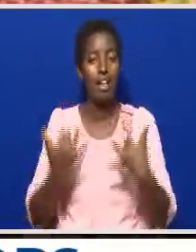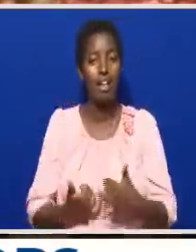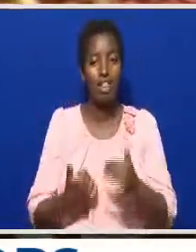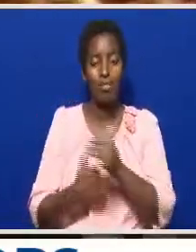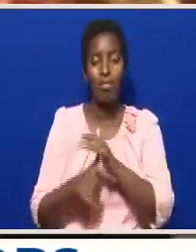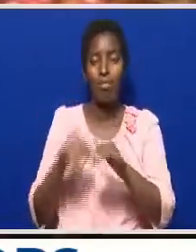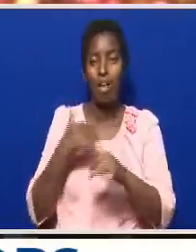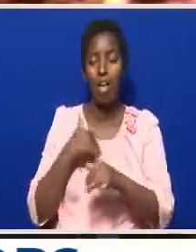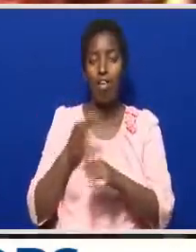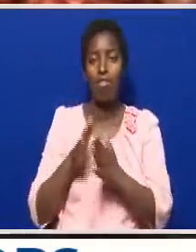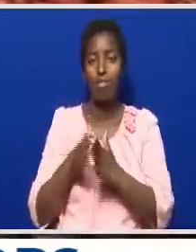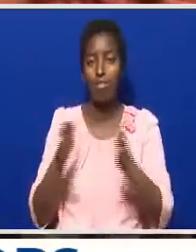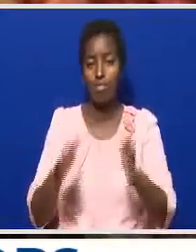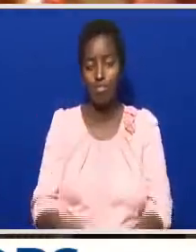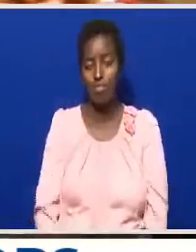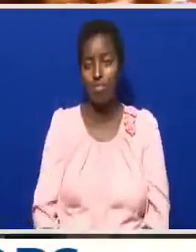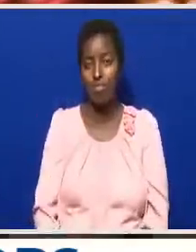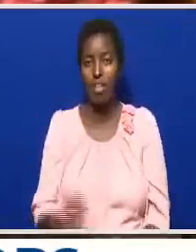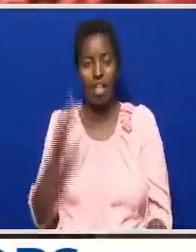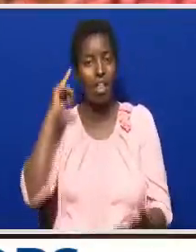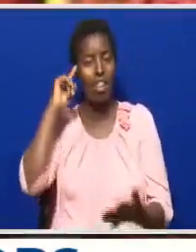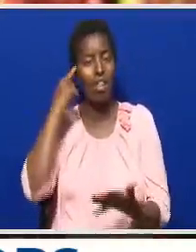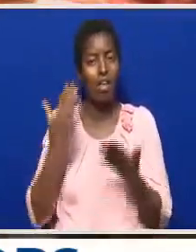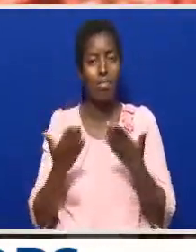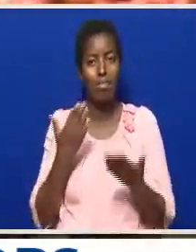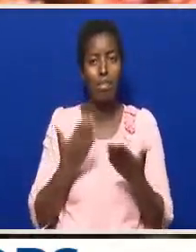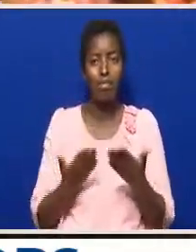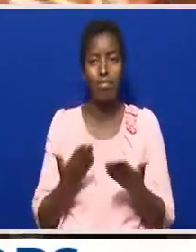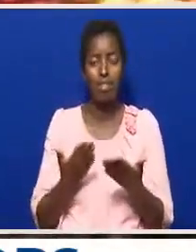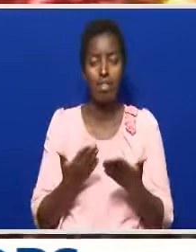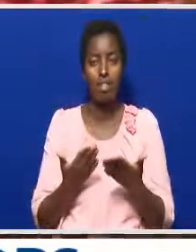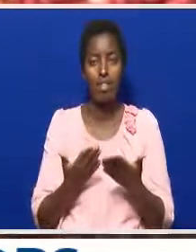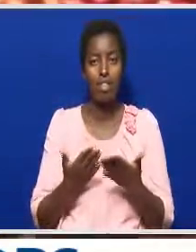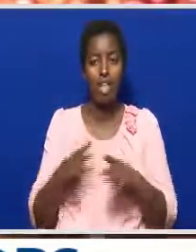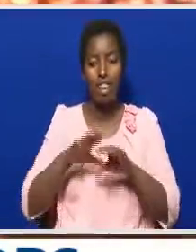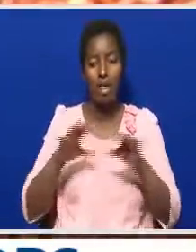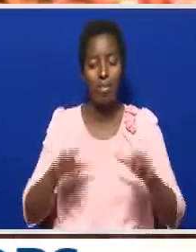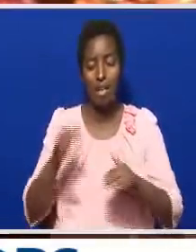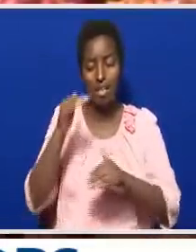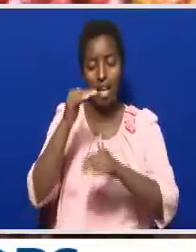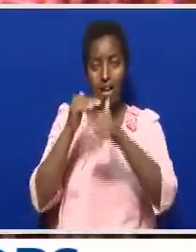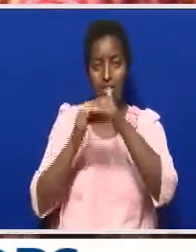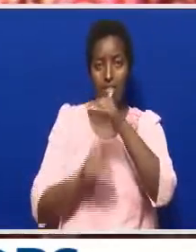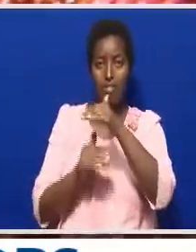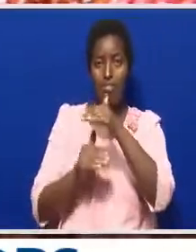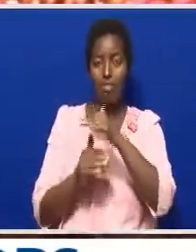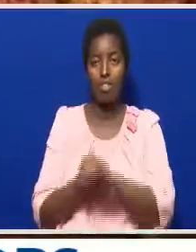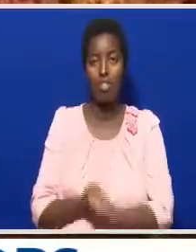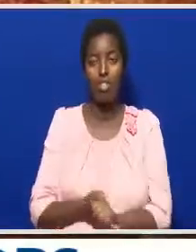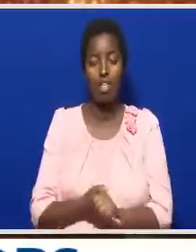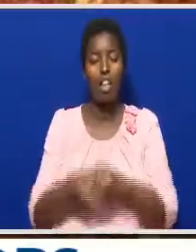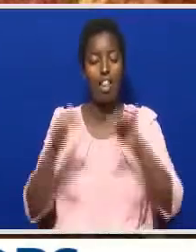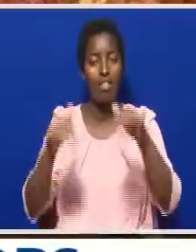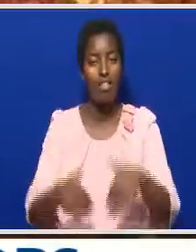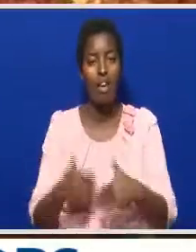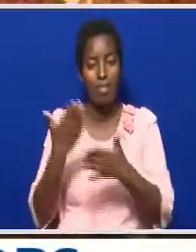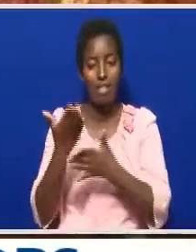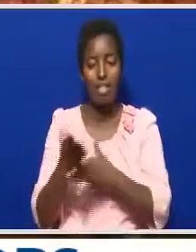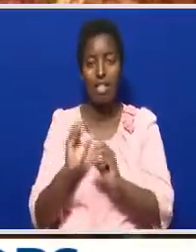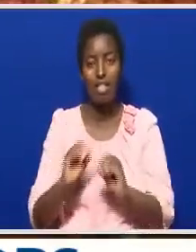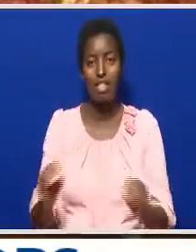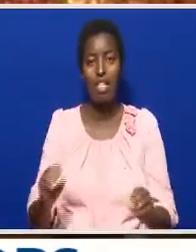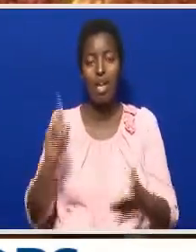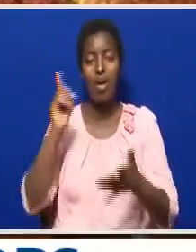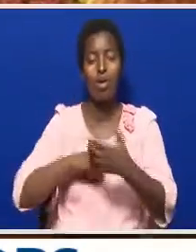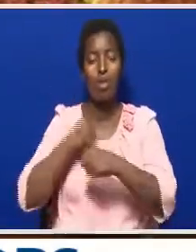now. I think it has gone down a bit, so contract farming is not there. So what we're doing now, because